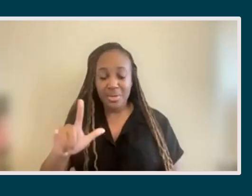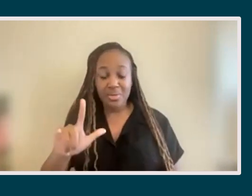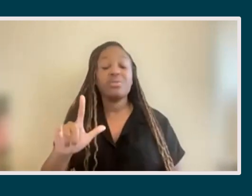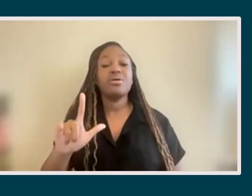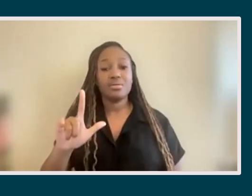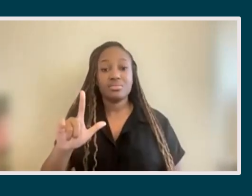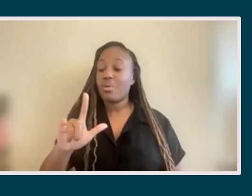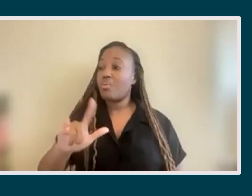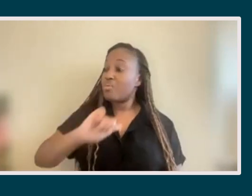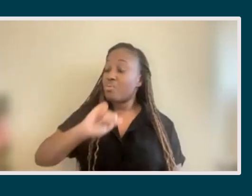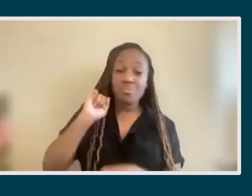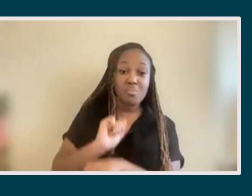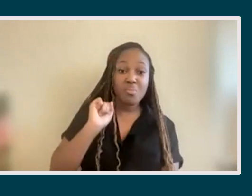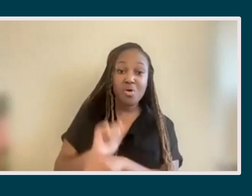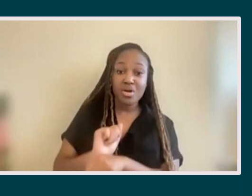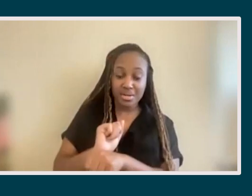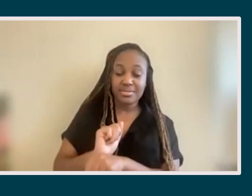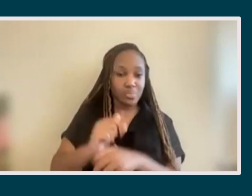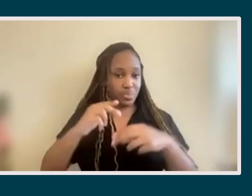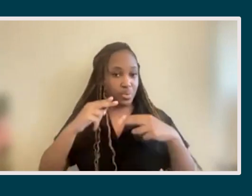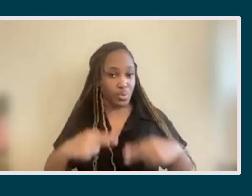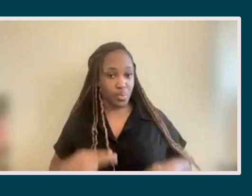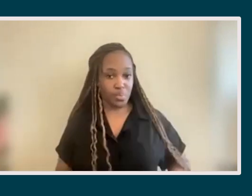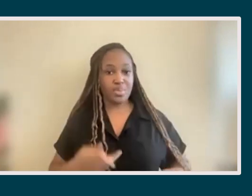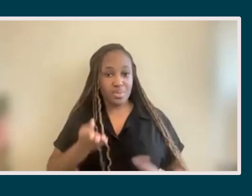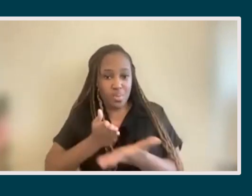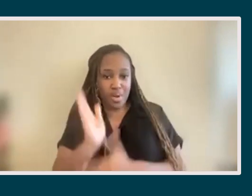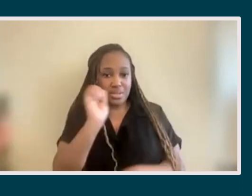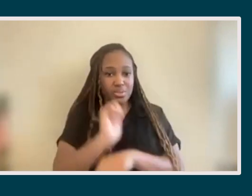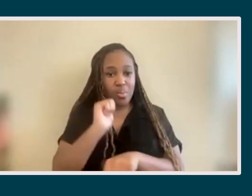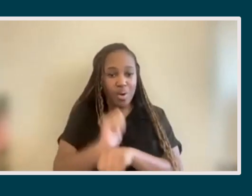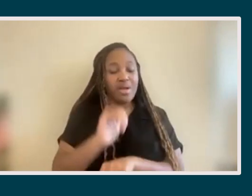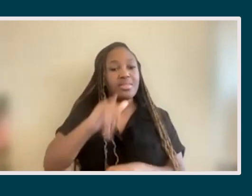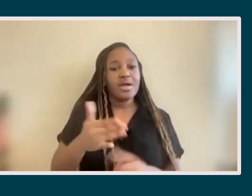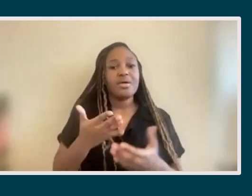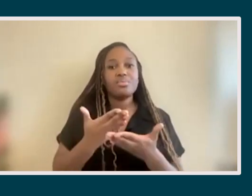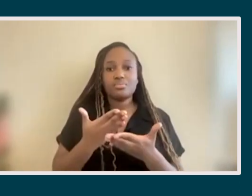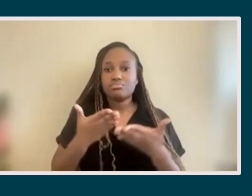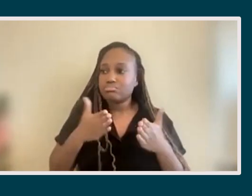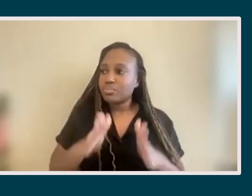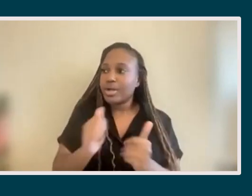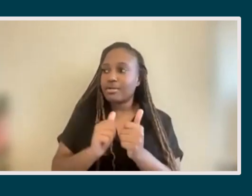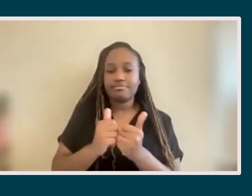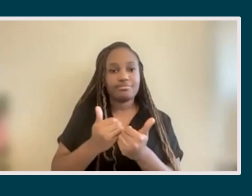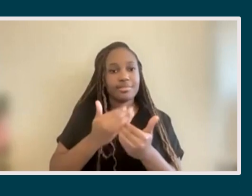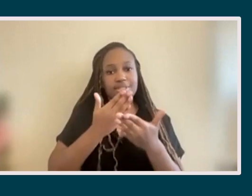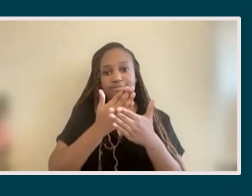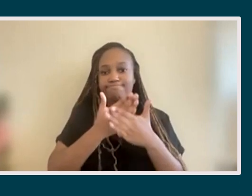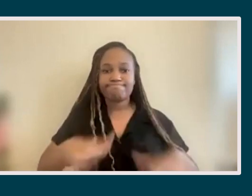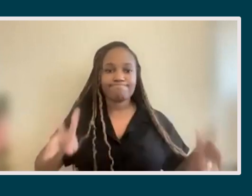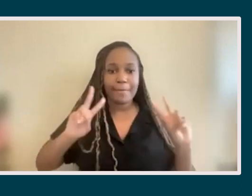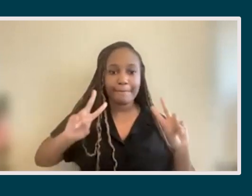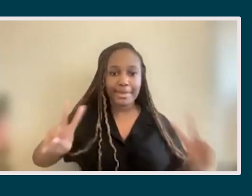did the effort in human rights work so that the Aryan Nations compound is now a peace park. And yet we still